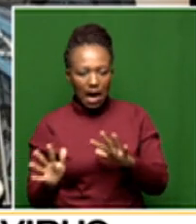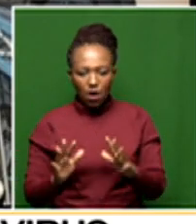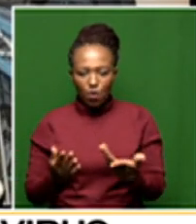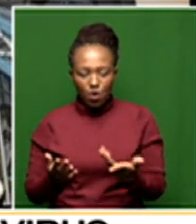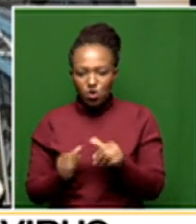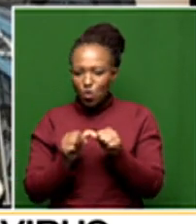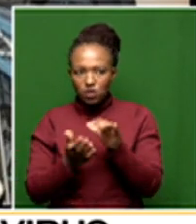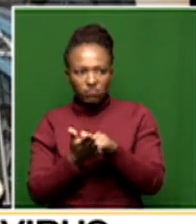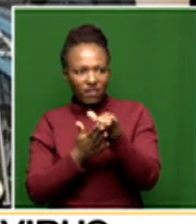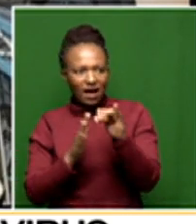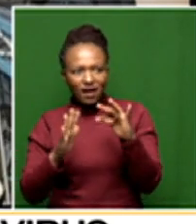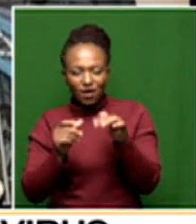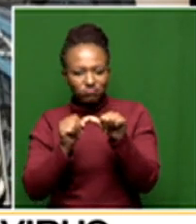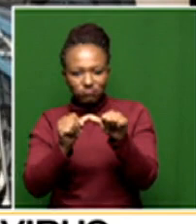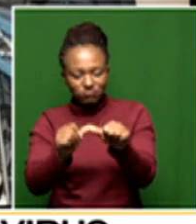keep flying?